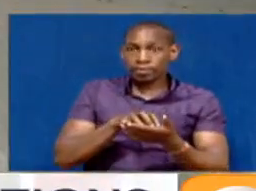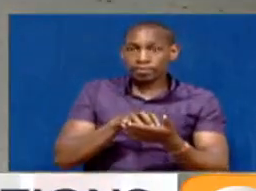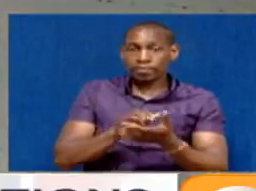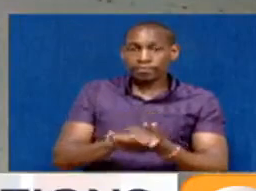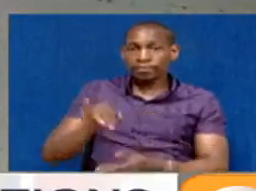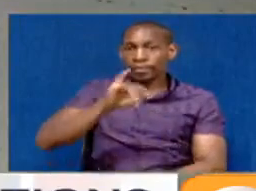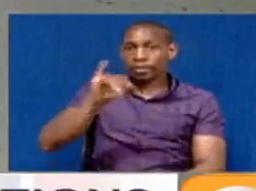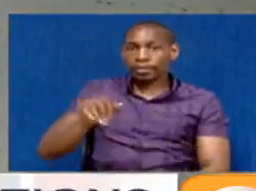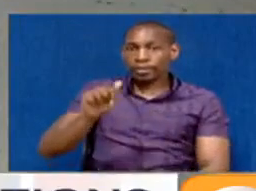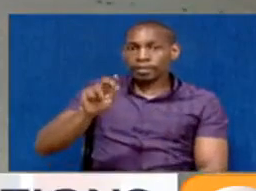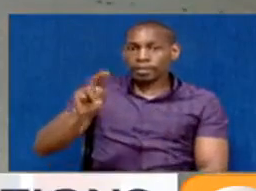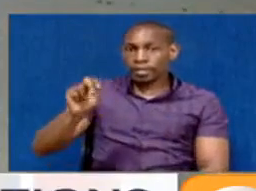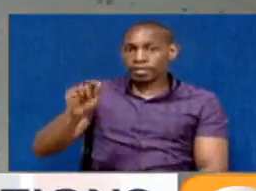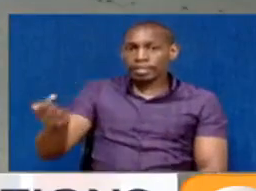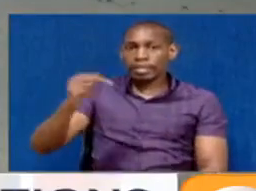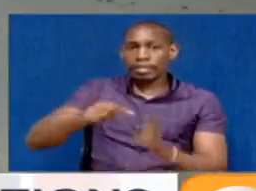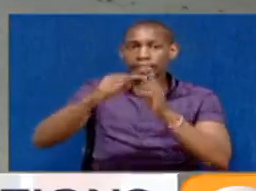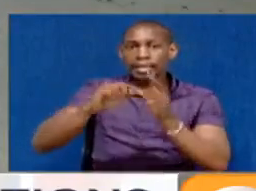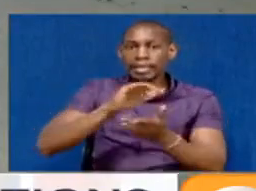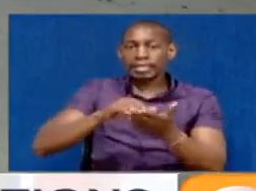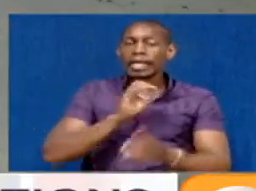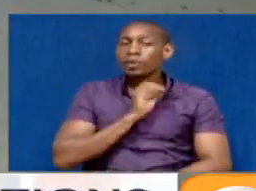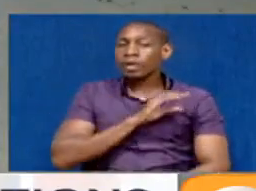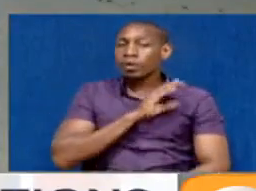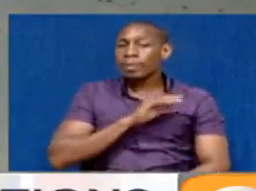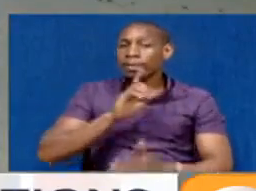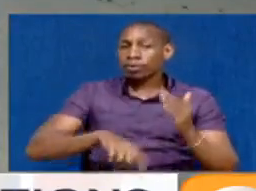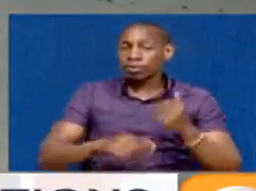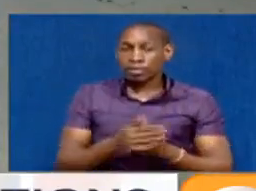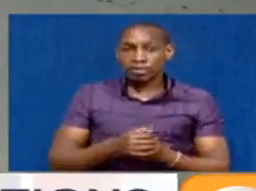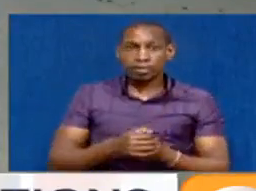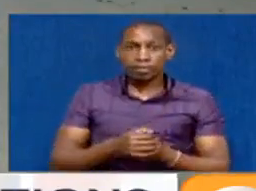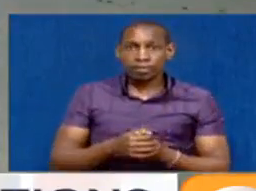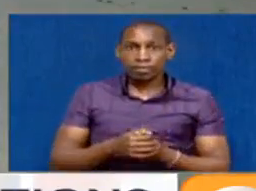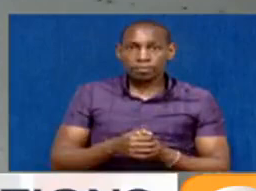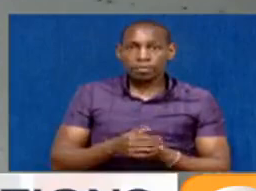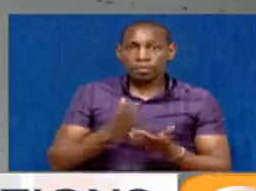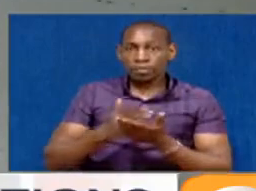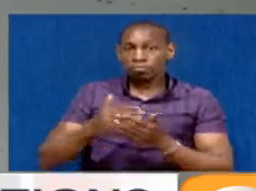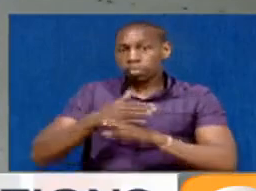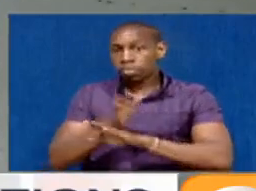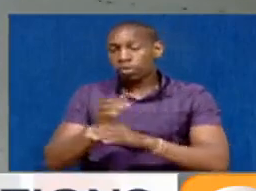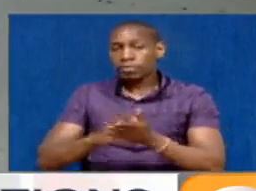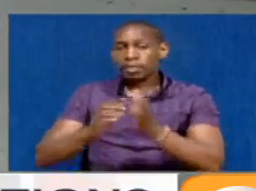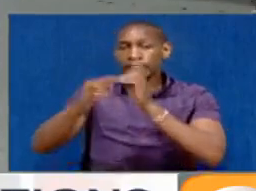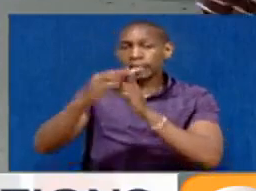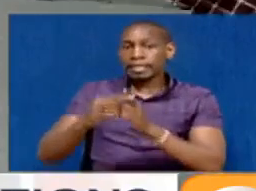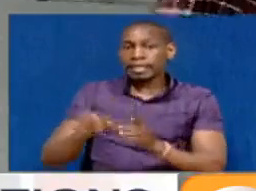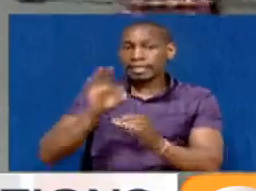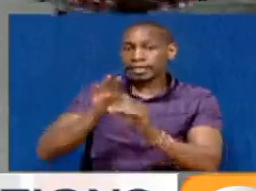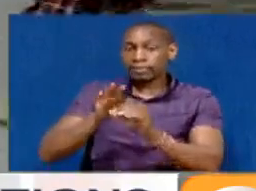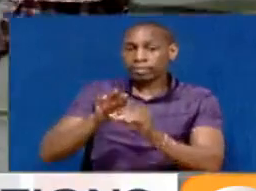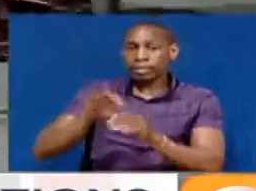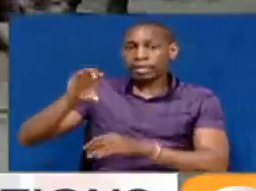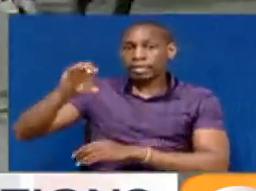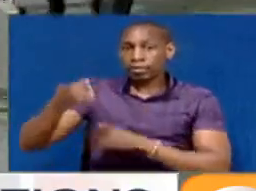Teia Janet, coming to the tallying center, complaining already that there was some foul play in the tallying of the voters, of the votes